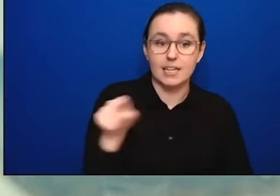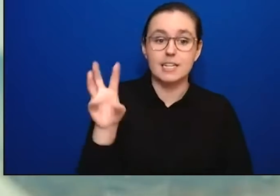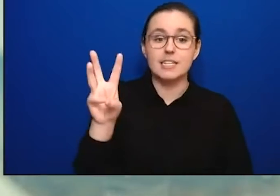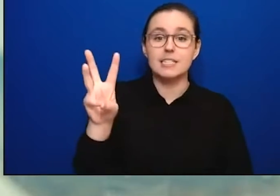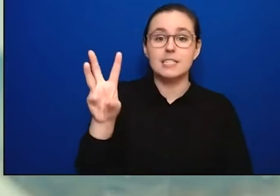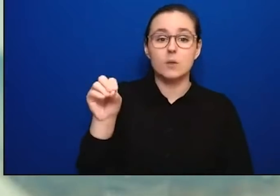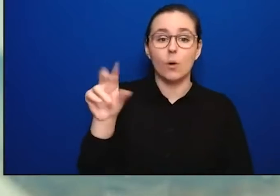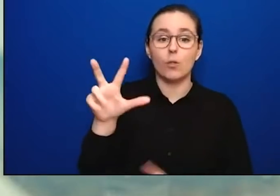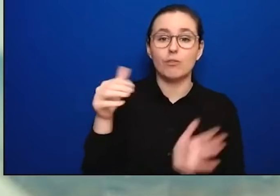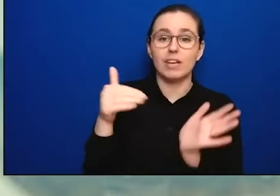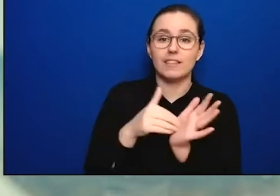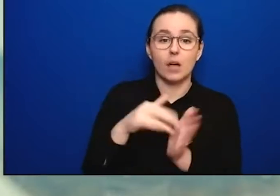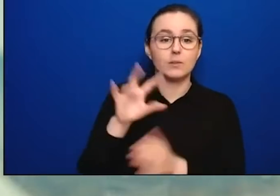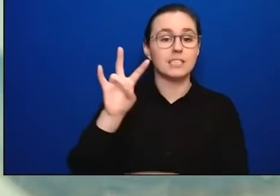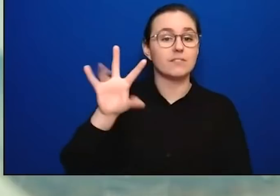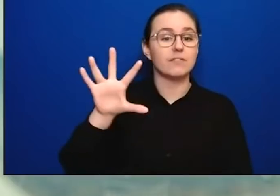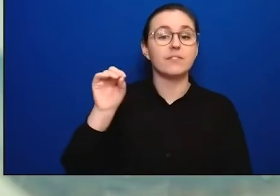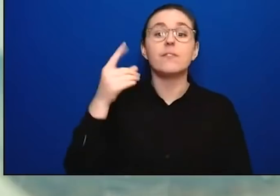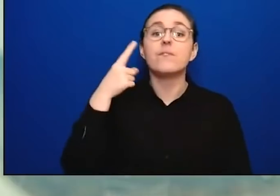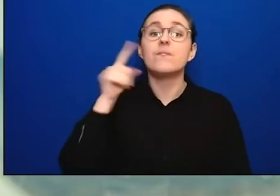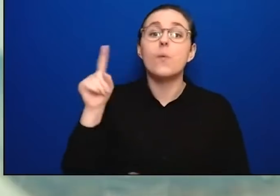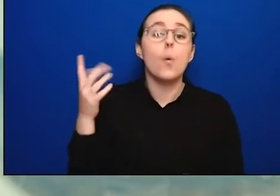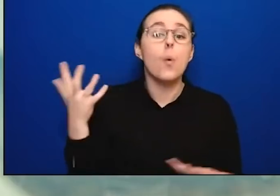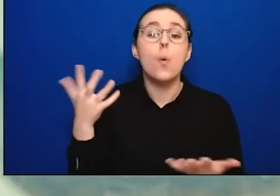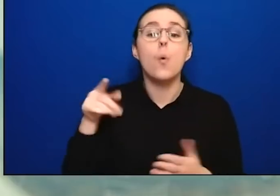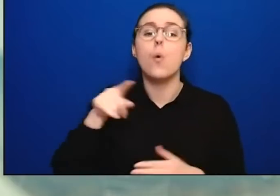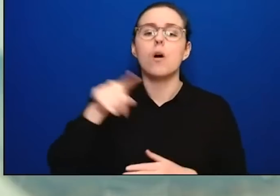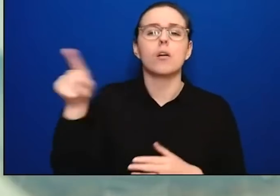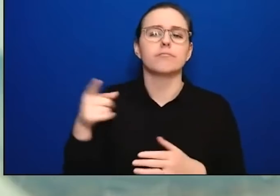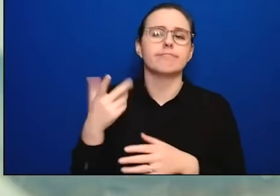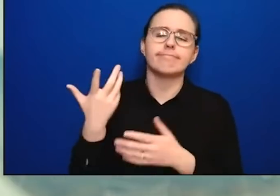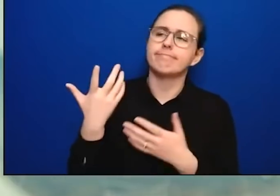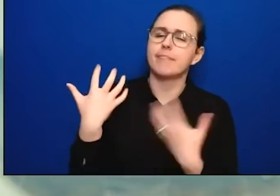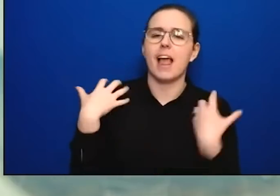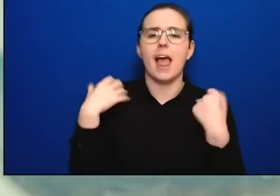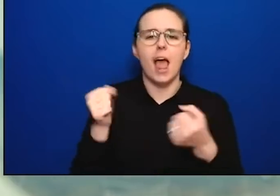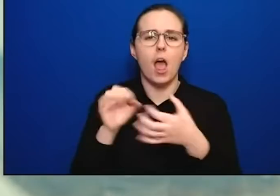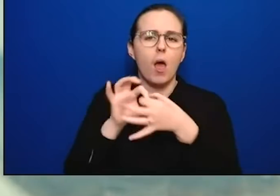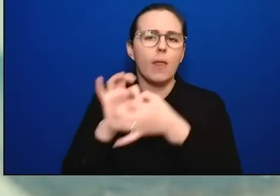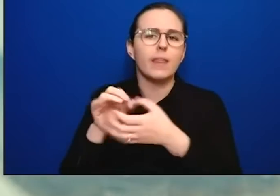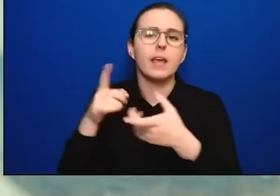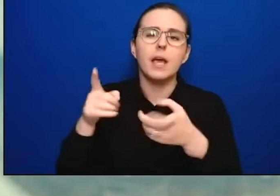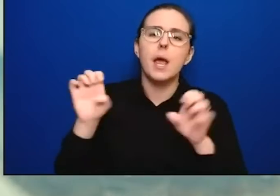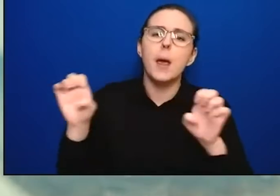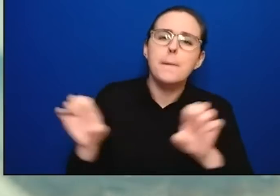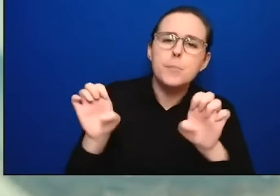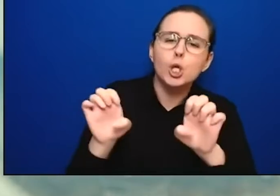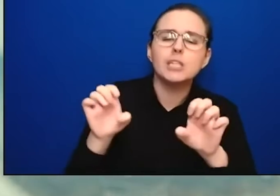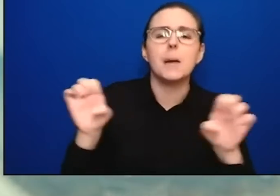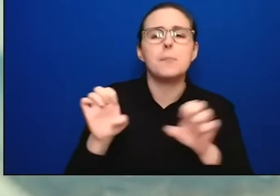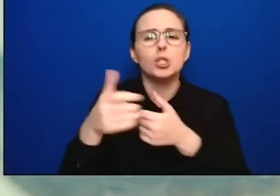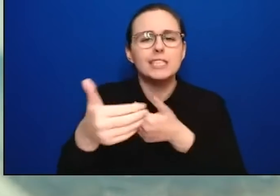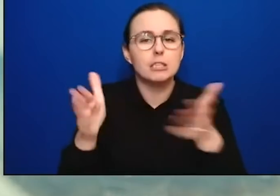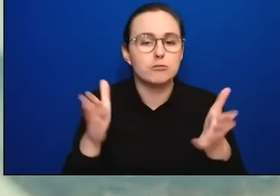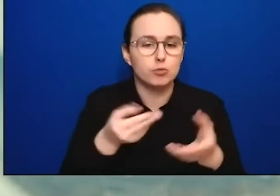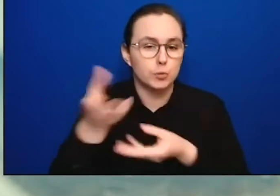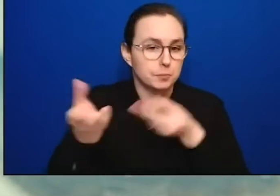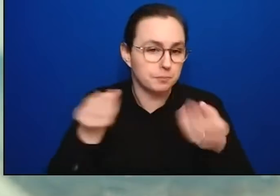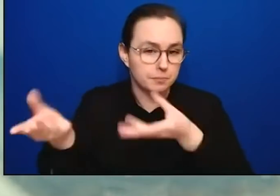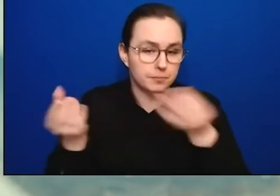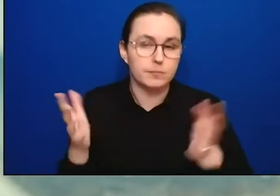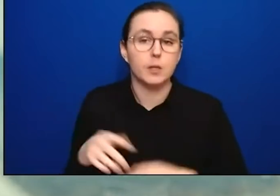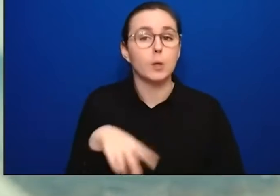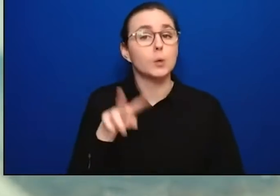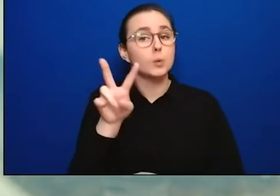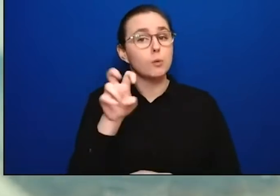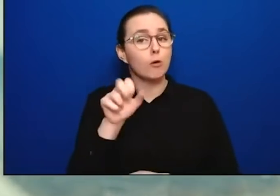603,750 to replenish supplies at acute care centres for symptomatic healthcare workers and health authority programs, for example, emergency